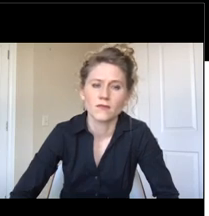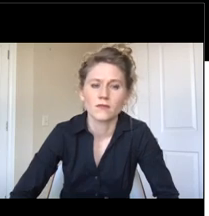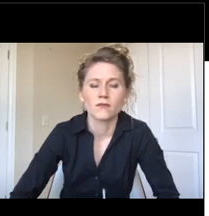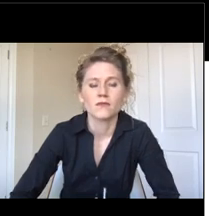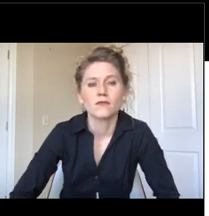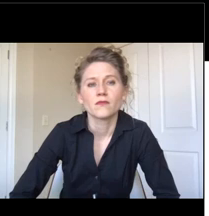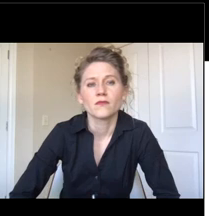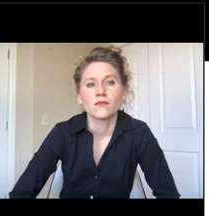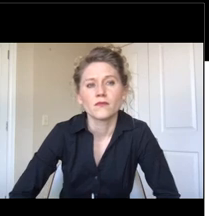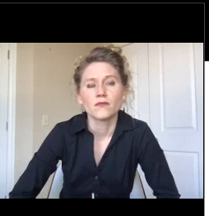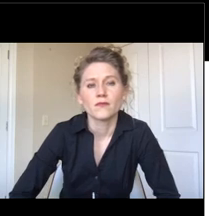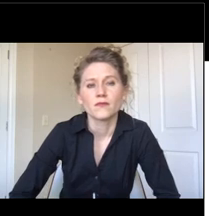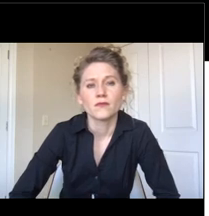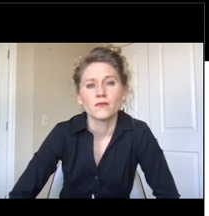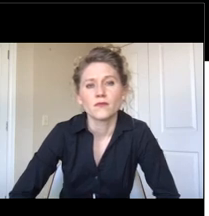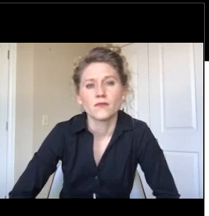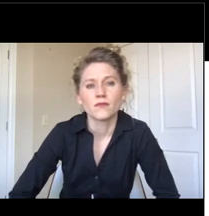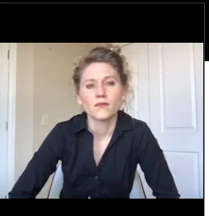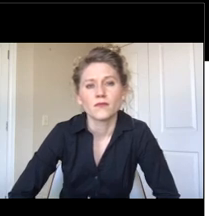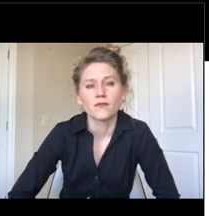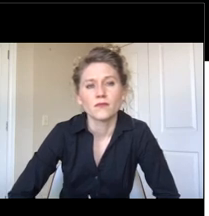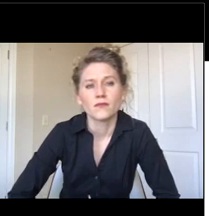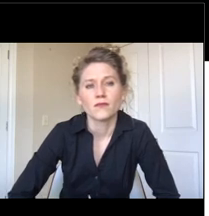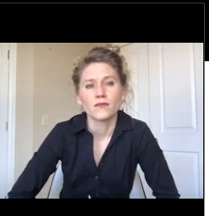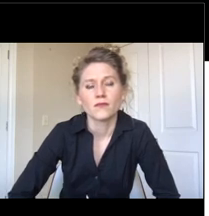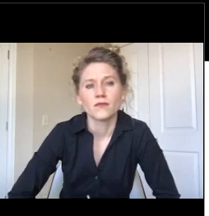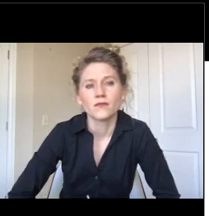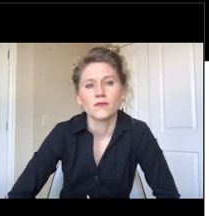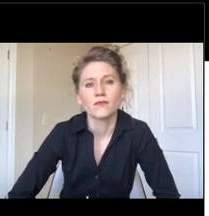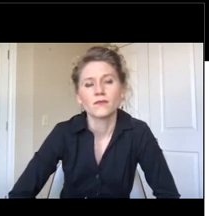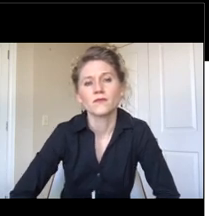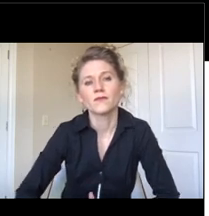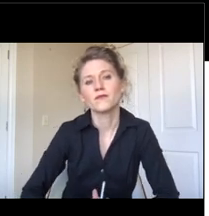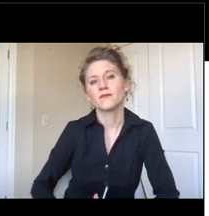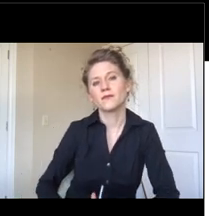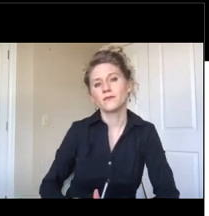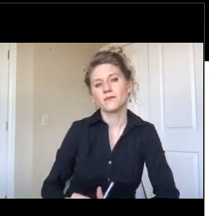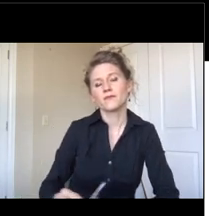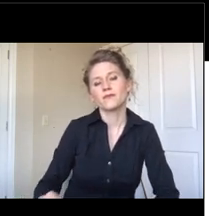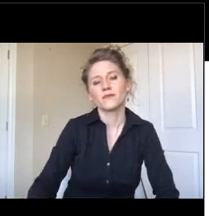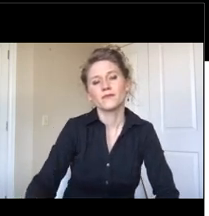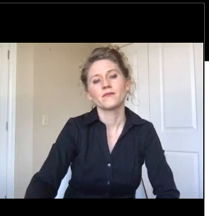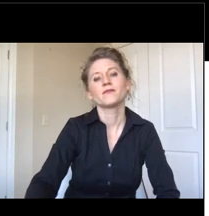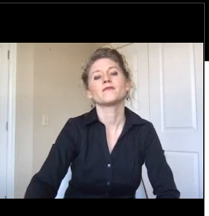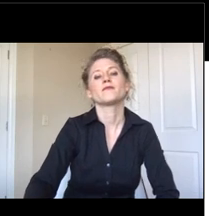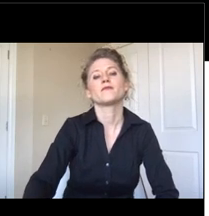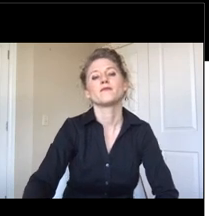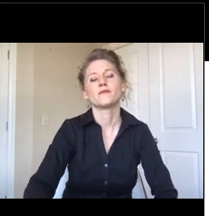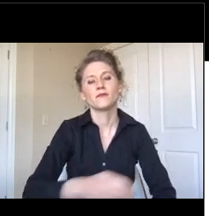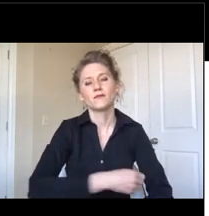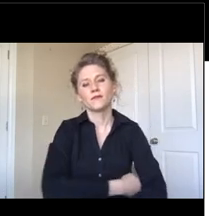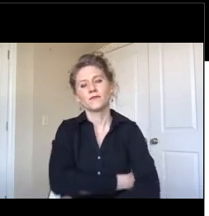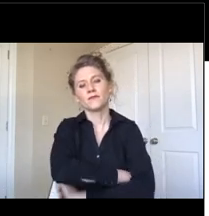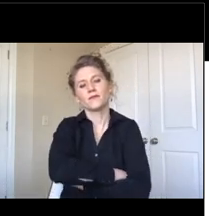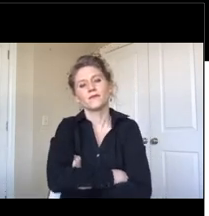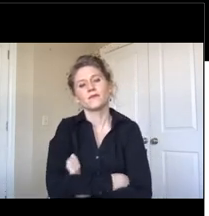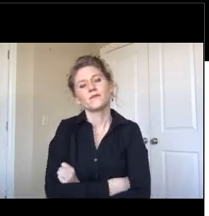we do a 2-inch overlay on an arterial, we always use the rubber. We always put the rubber in. It's quieter and it holds up much